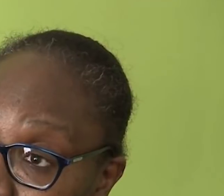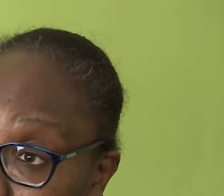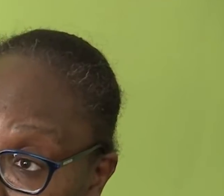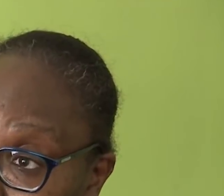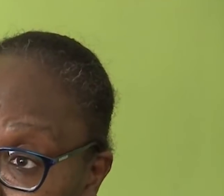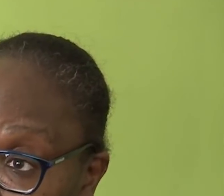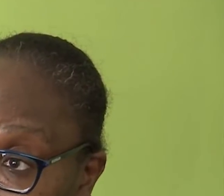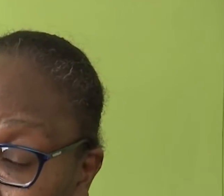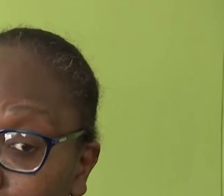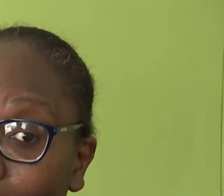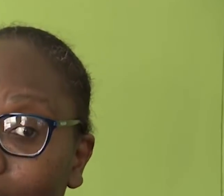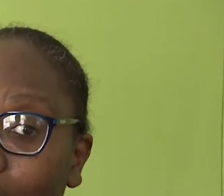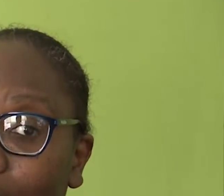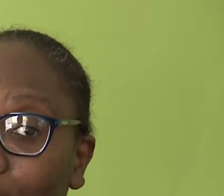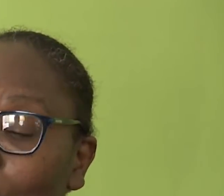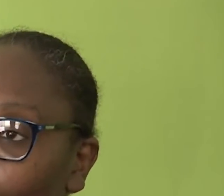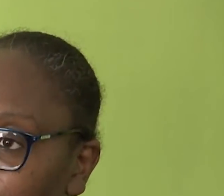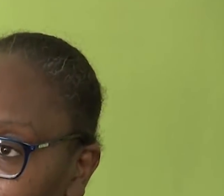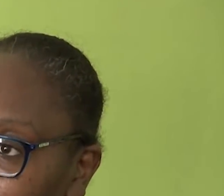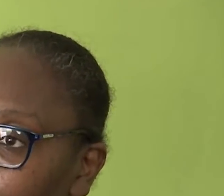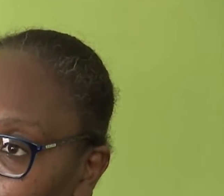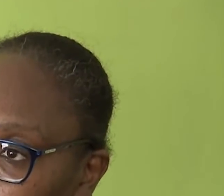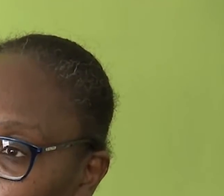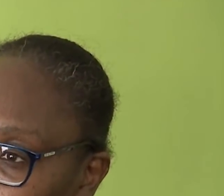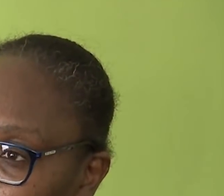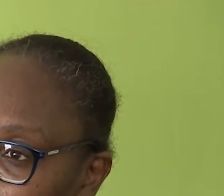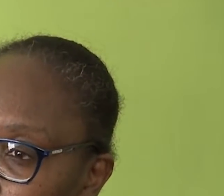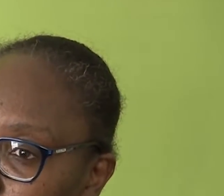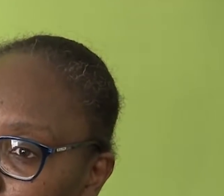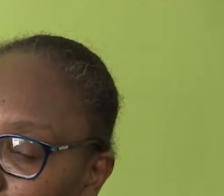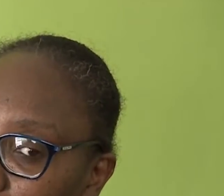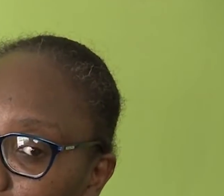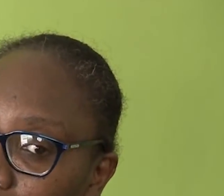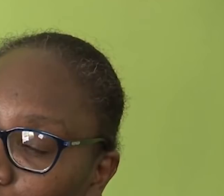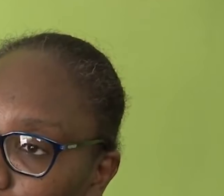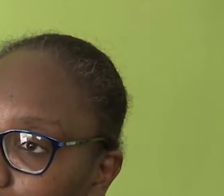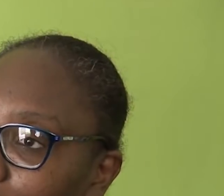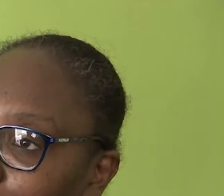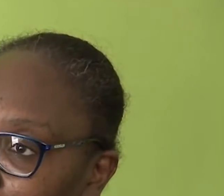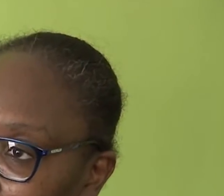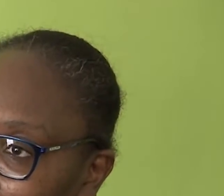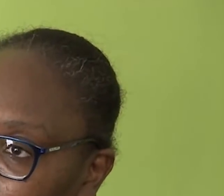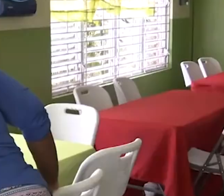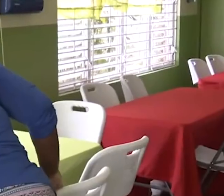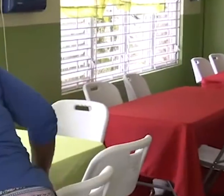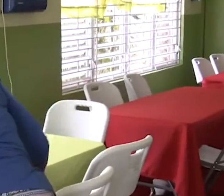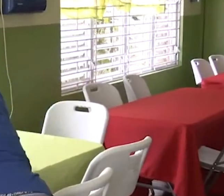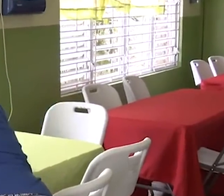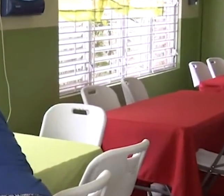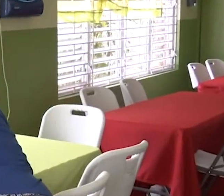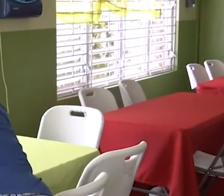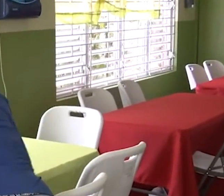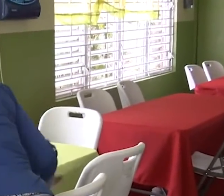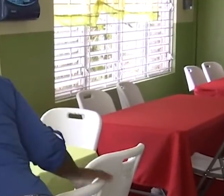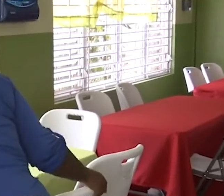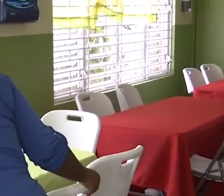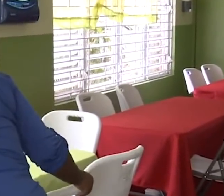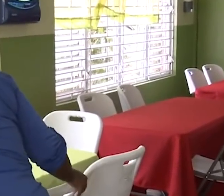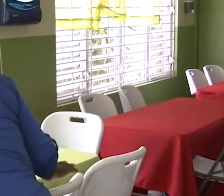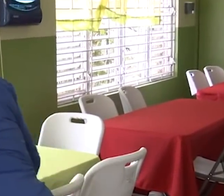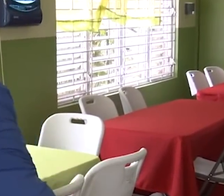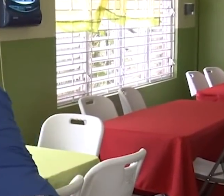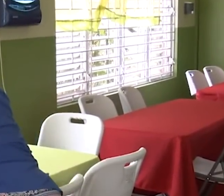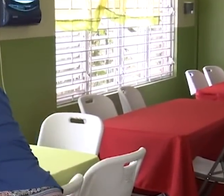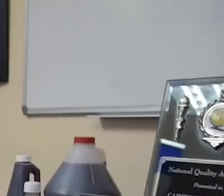by the government of Jamaica to improve on the quality of care. The two projects at Homestead Place